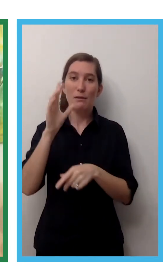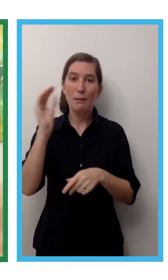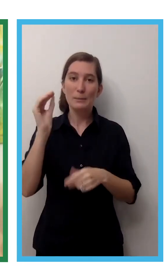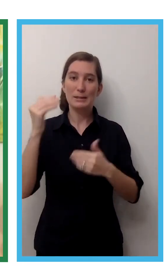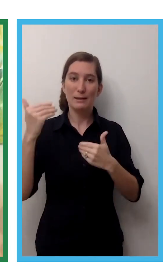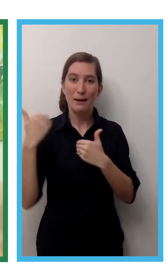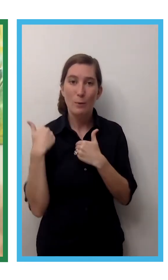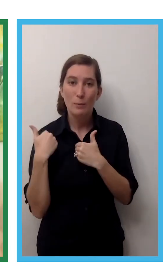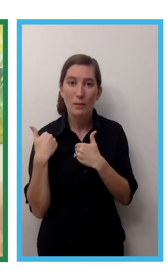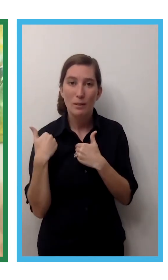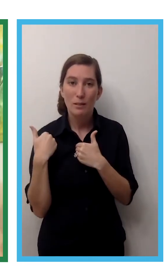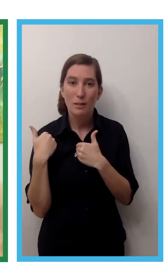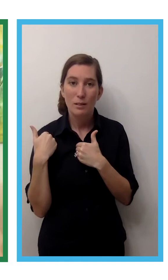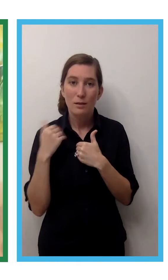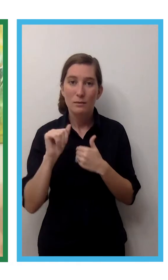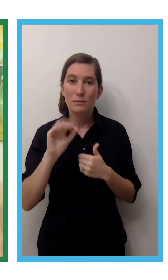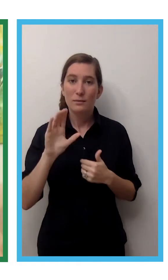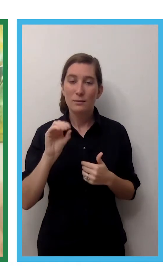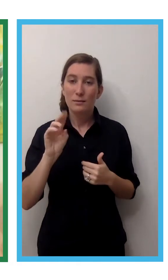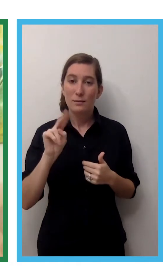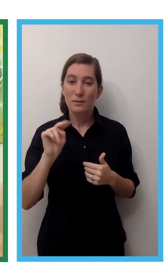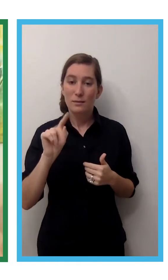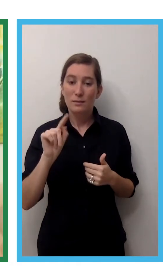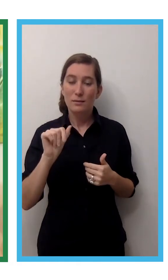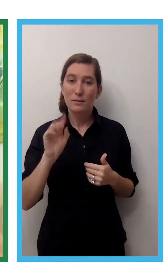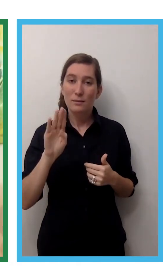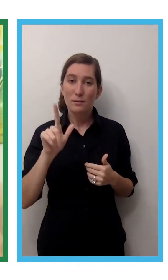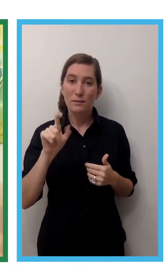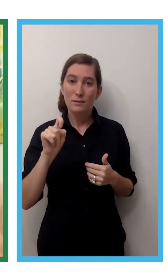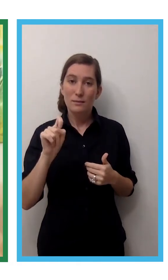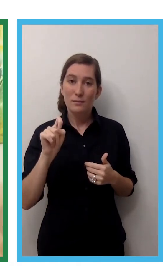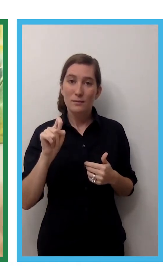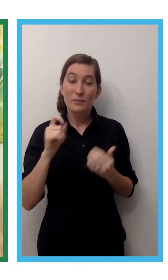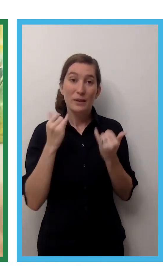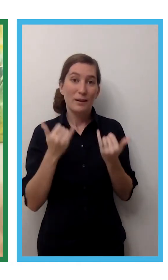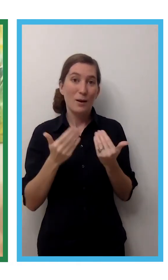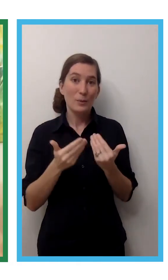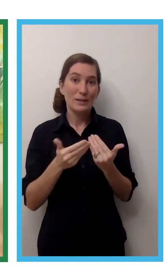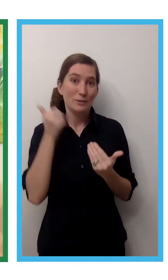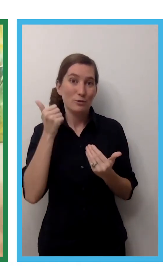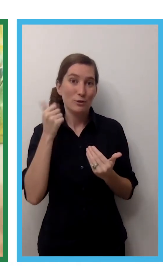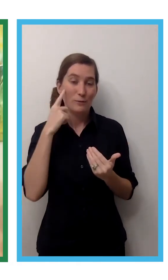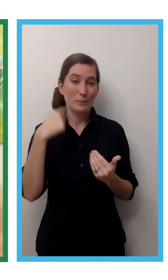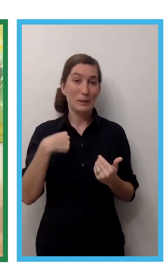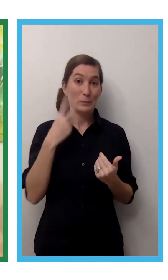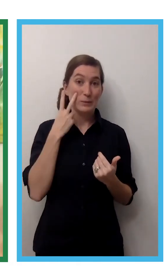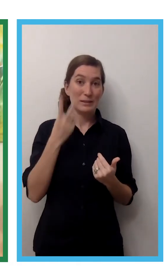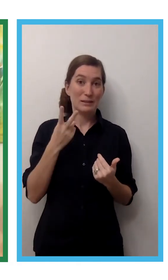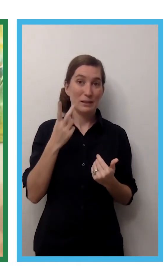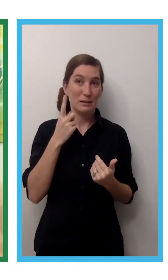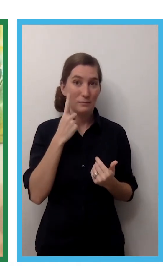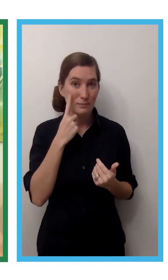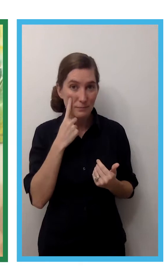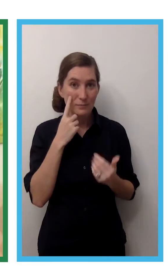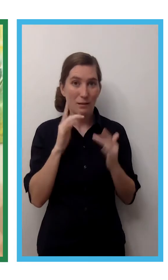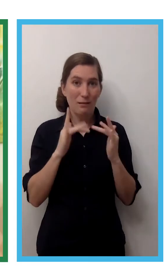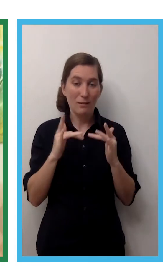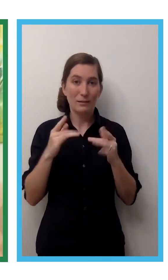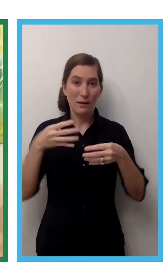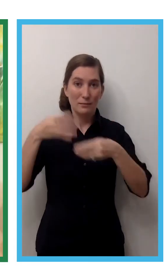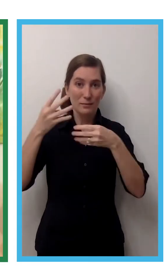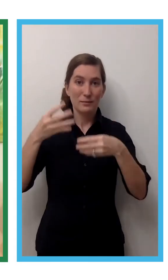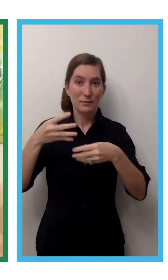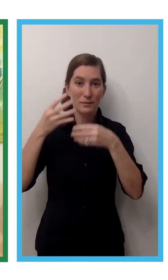see how a company spends its money, how a company operates its own organization. 10 years